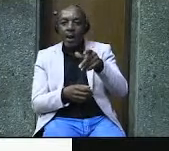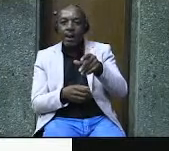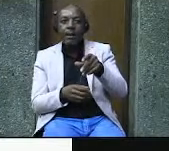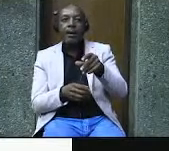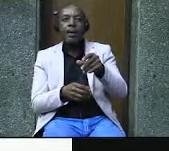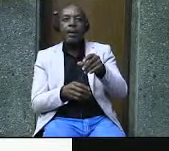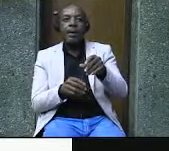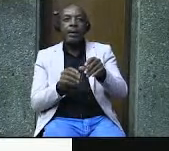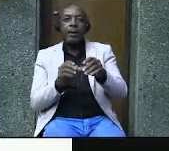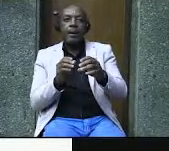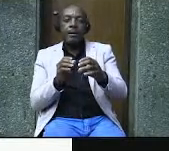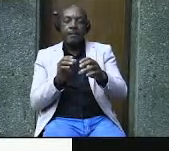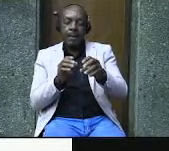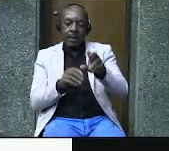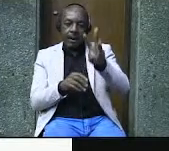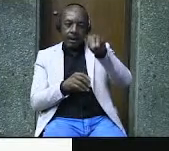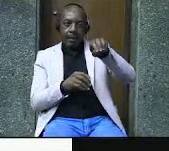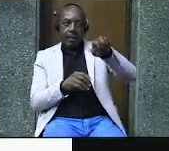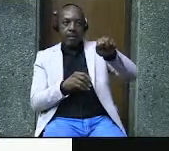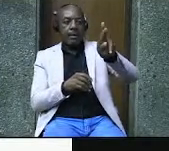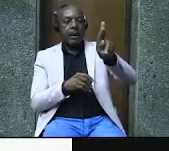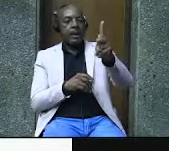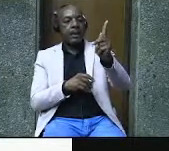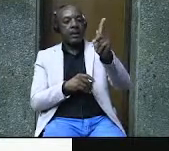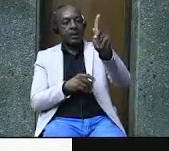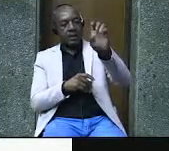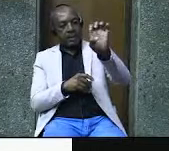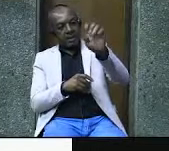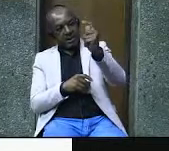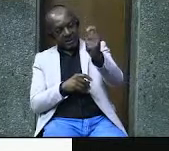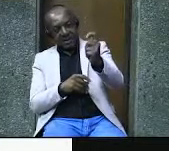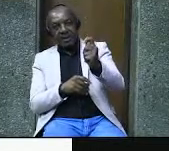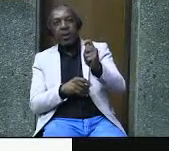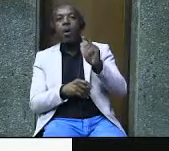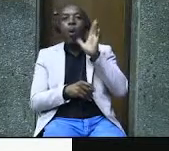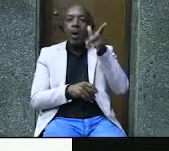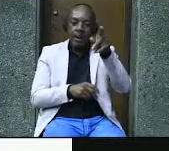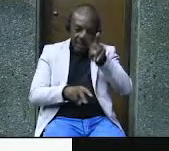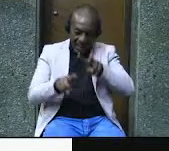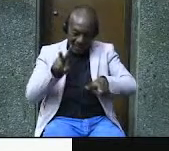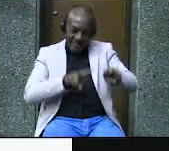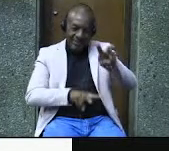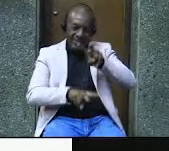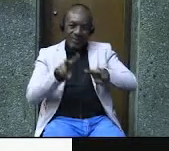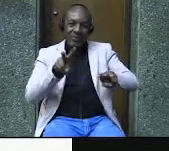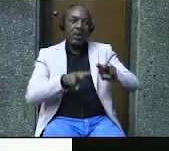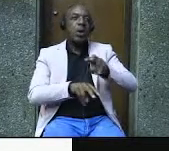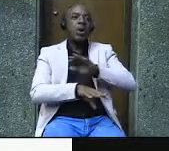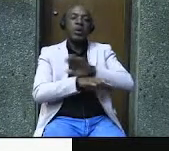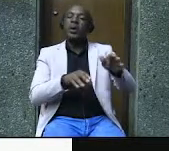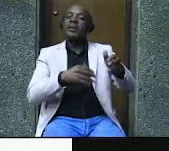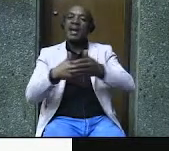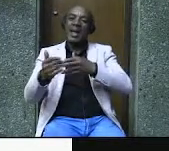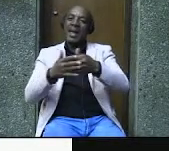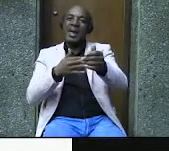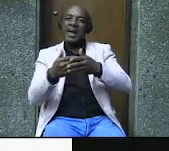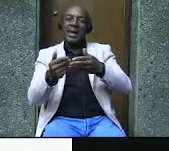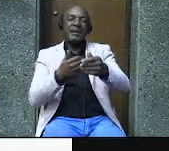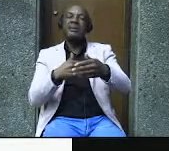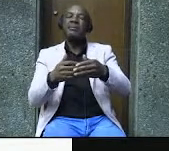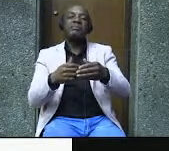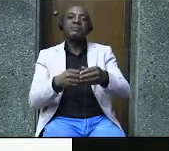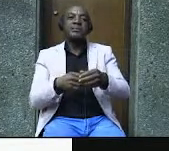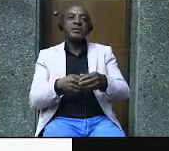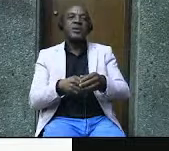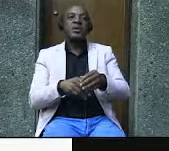Some cases you might actually not award any compensation at all. So